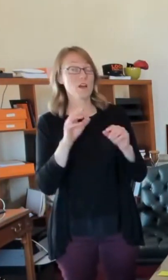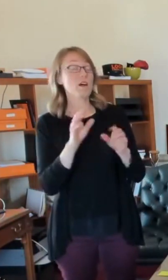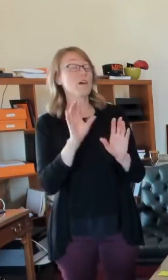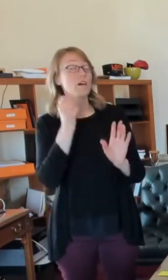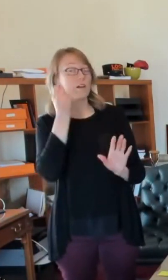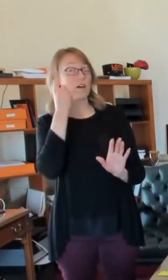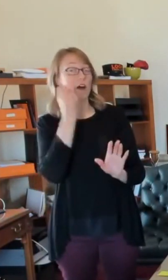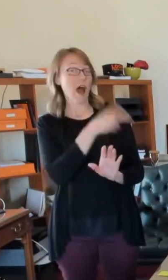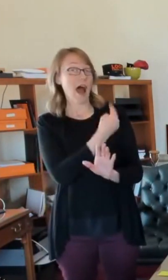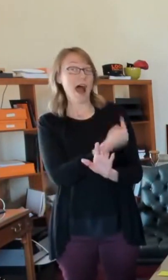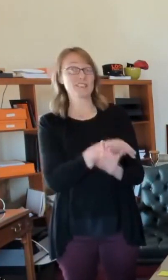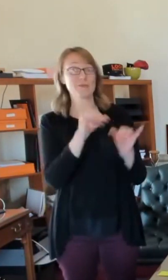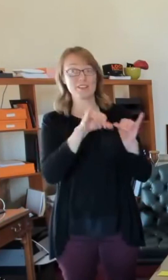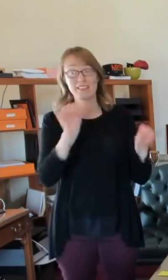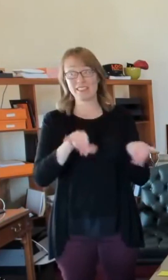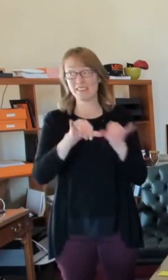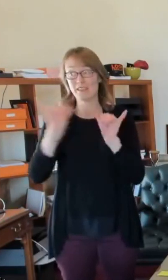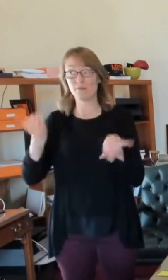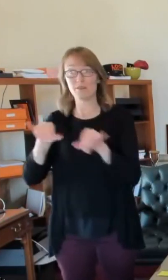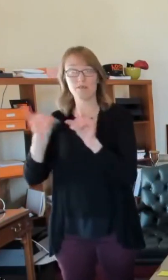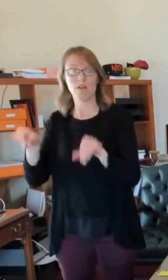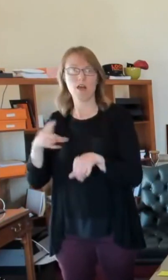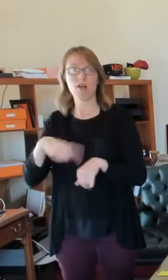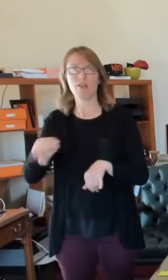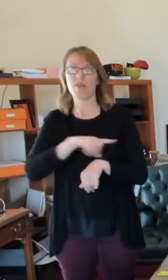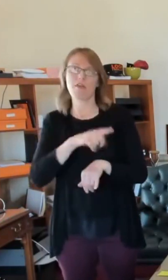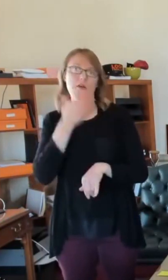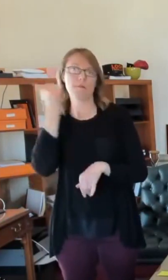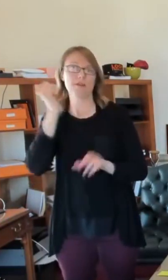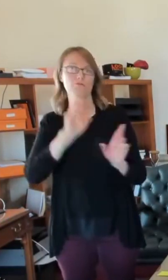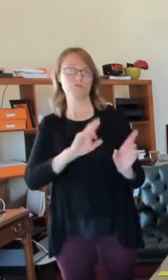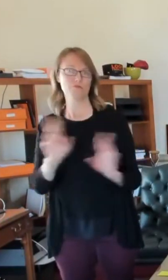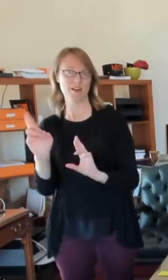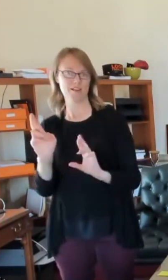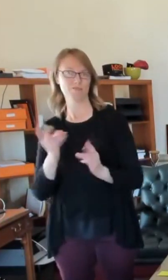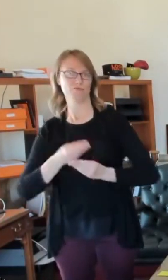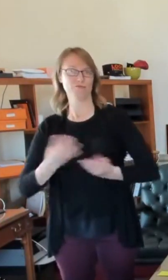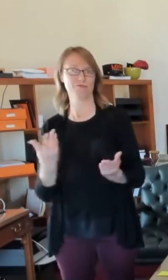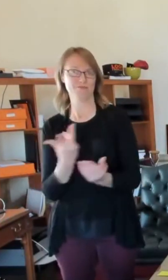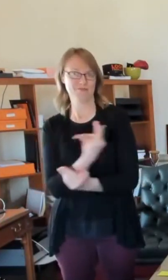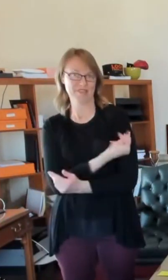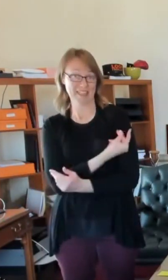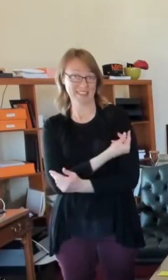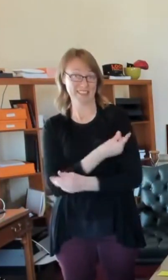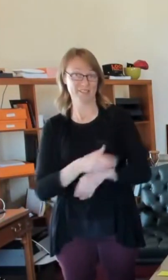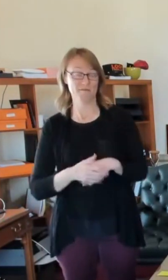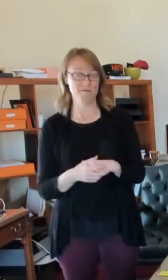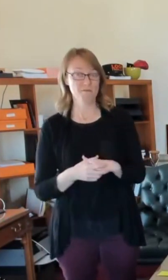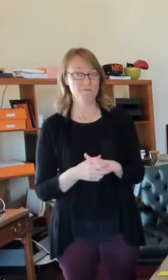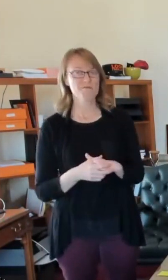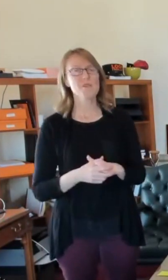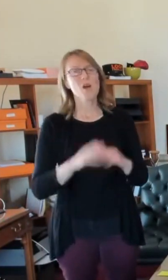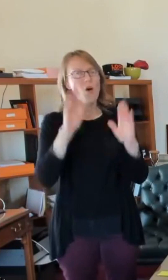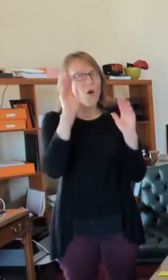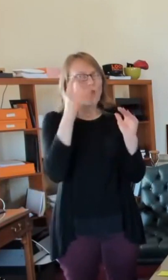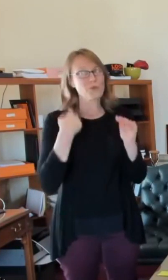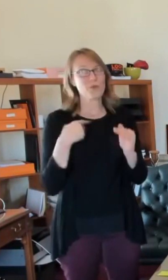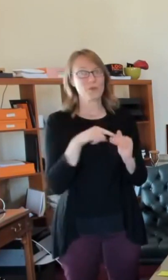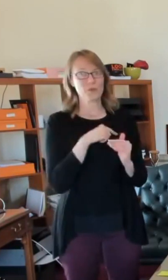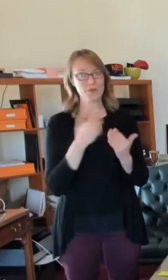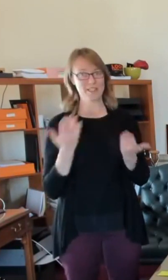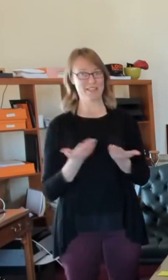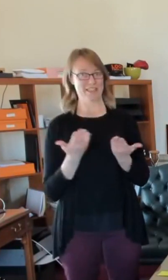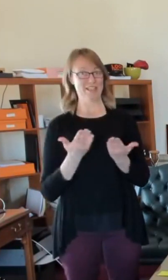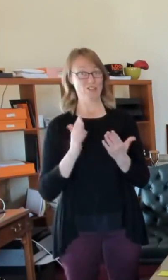the best position to distribute the vaccination. So we are hopeful that we'll be able to continue